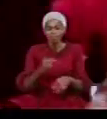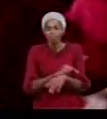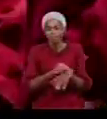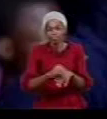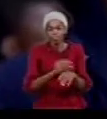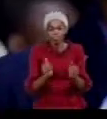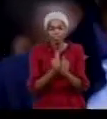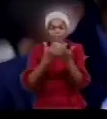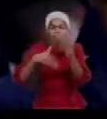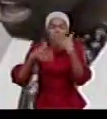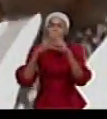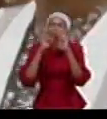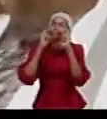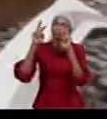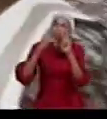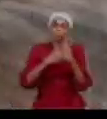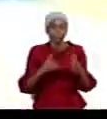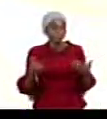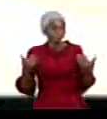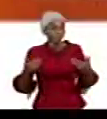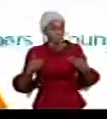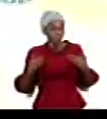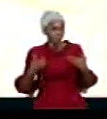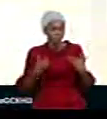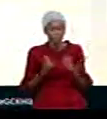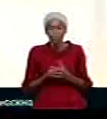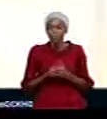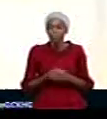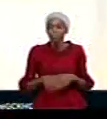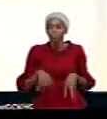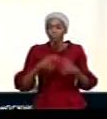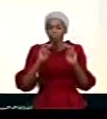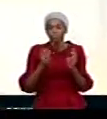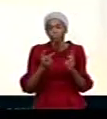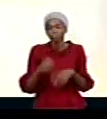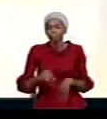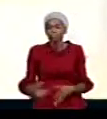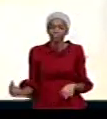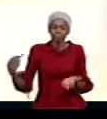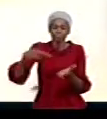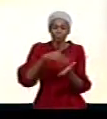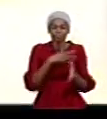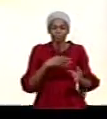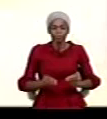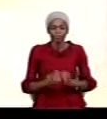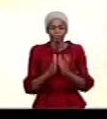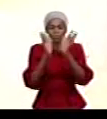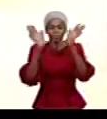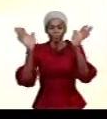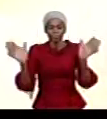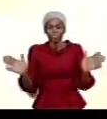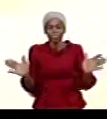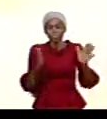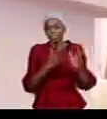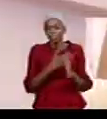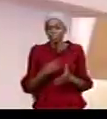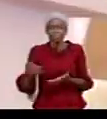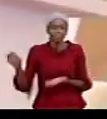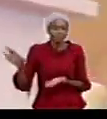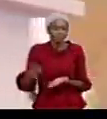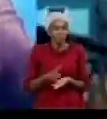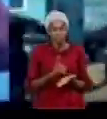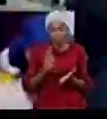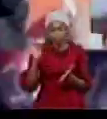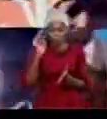View. Teenagers, campus students and young adults will be inspired to arise and shine at Impact Academy. Ministry is